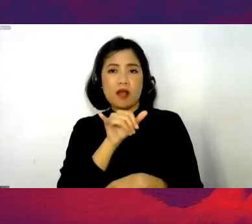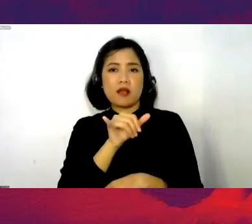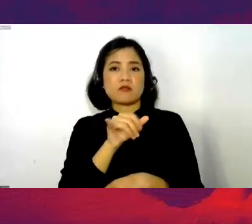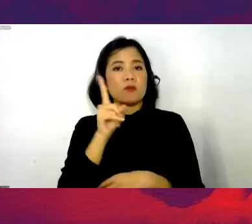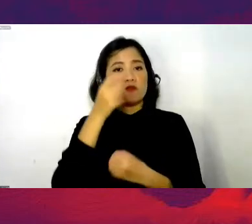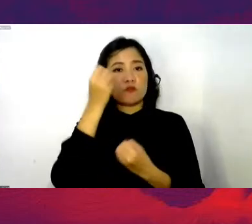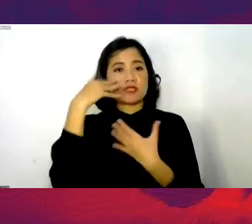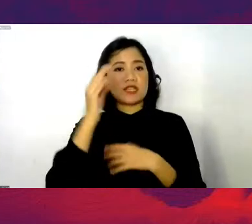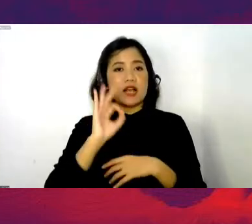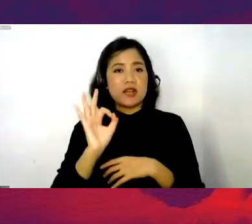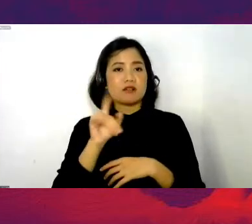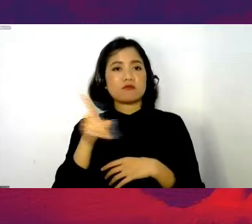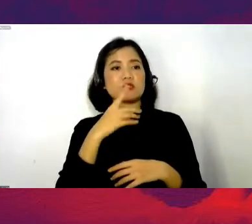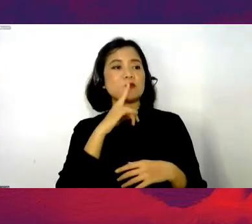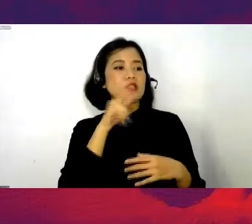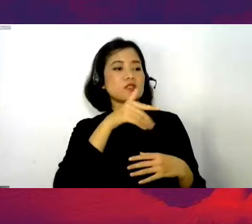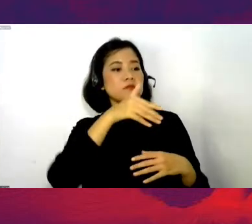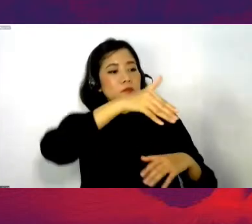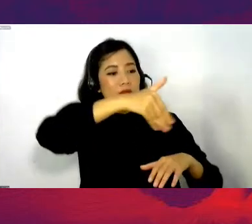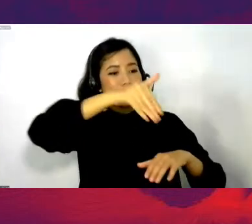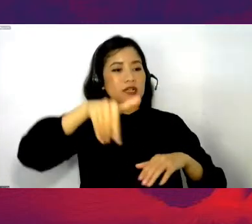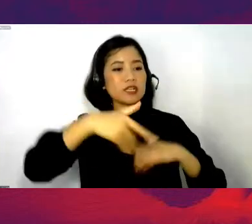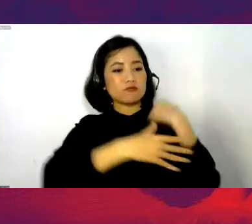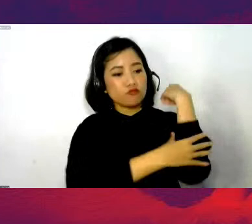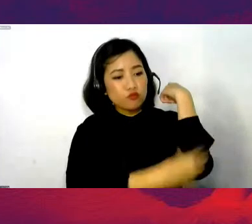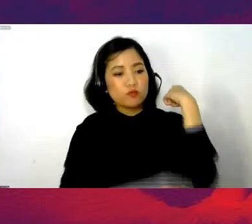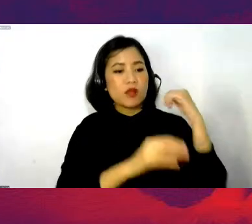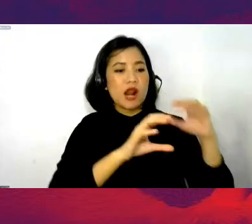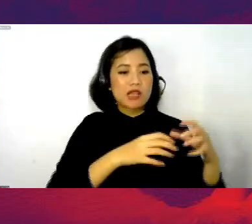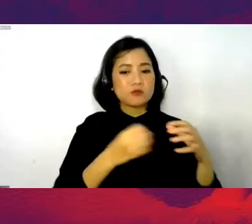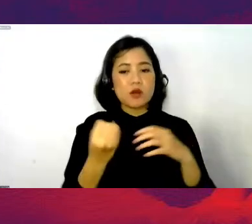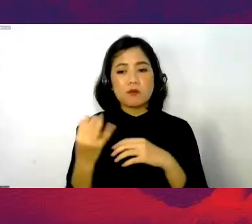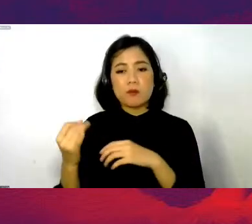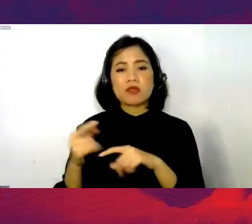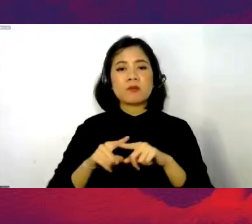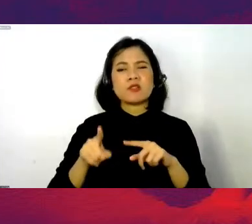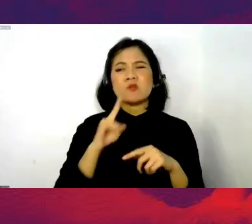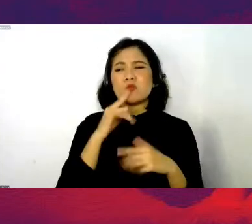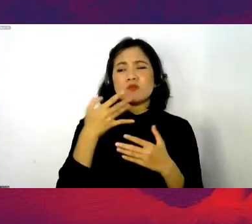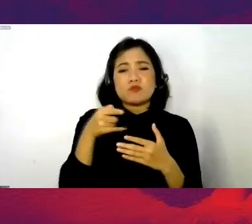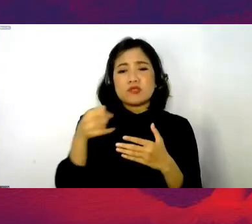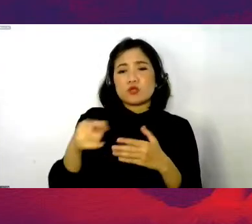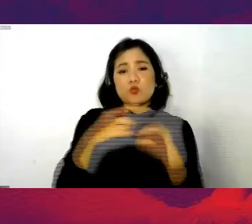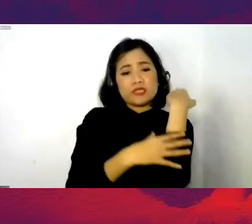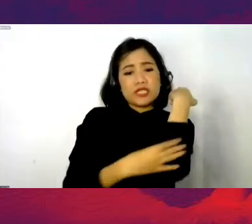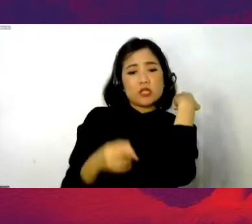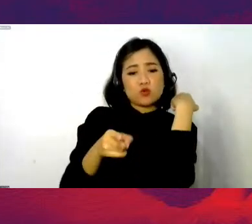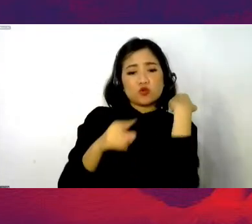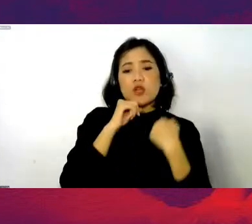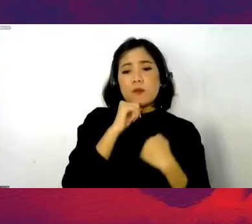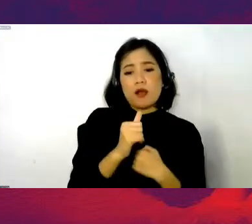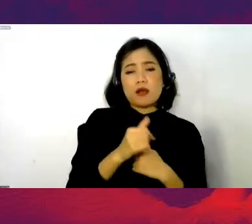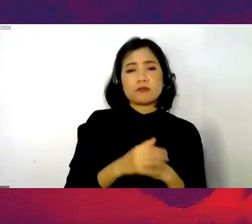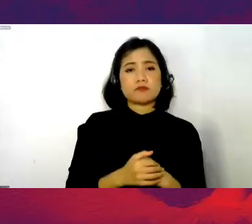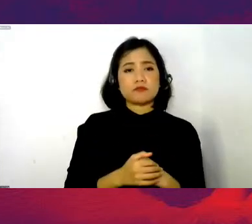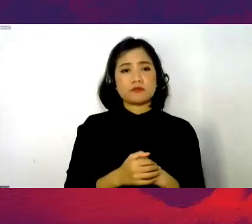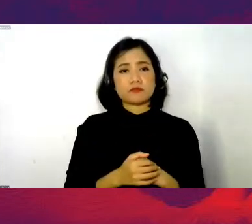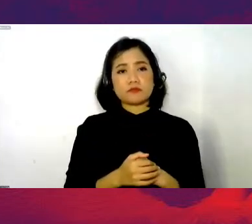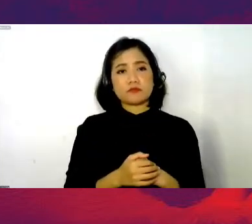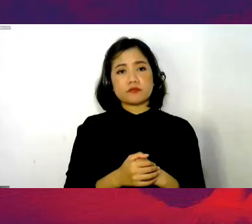two. So I have my colleague here from Thailand, who is the coordinator of the task force for, not